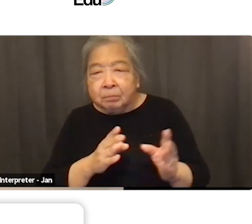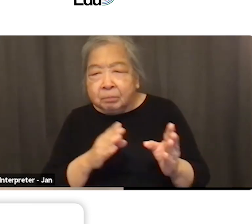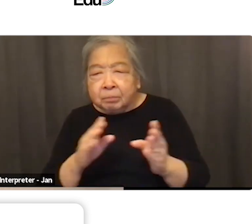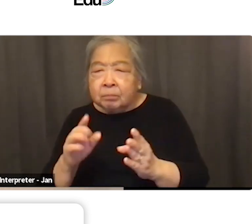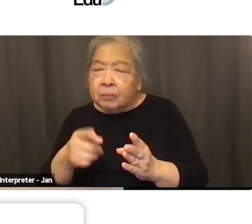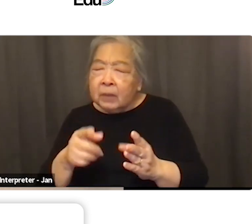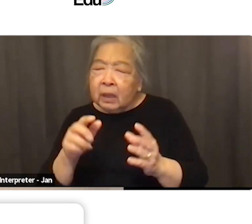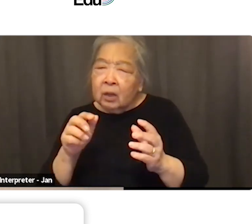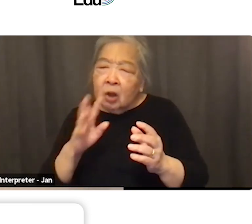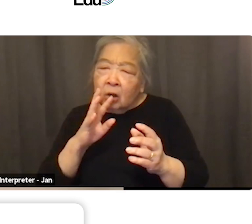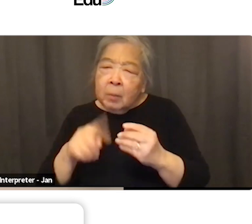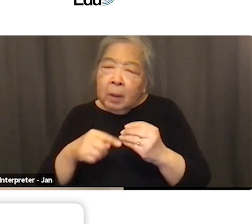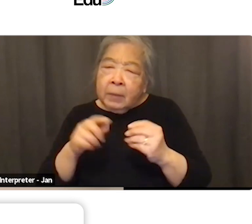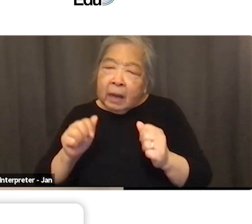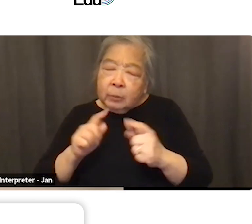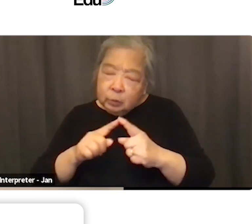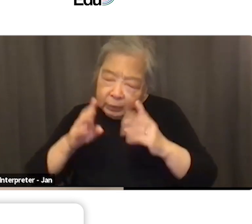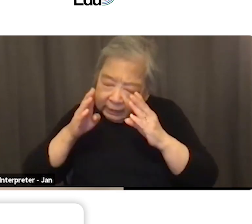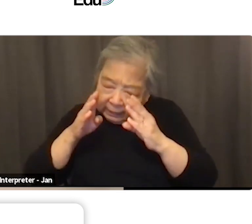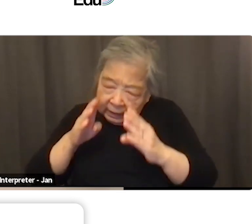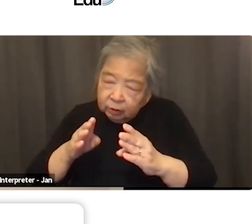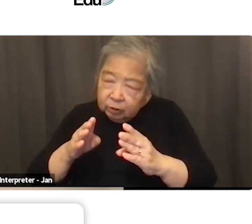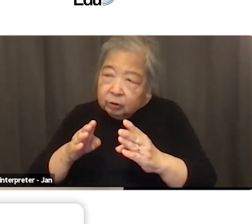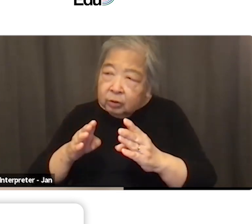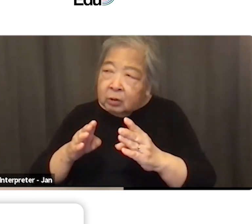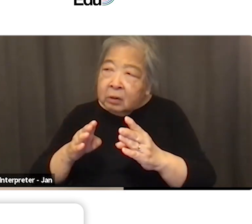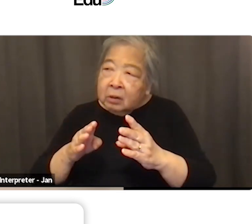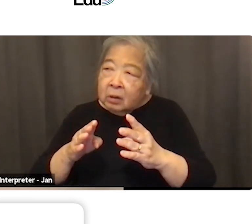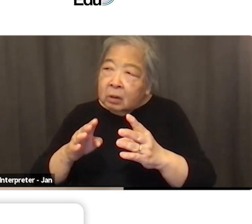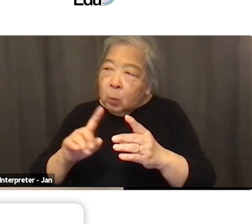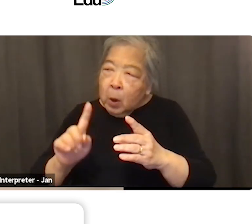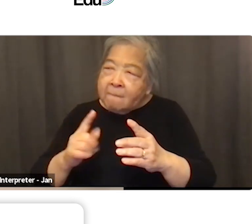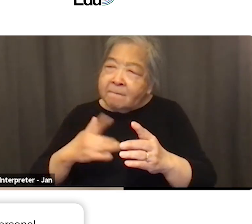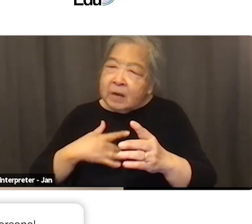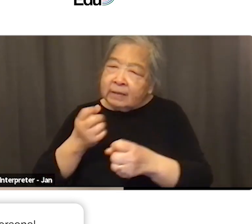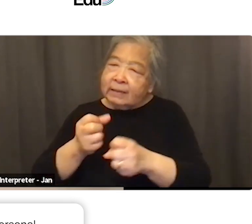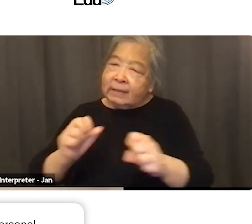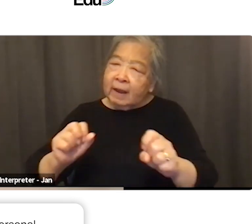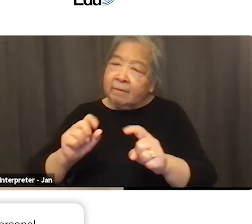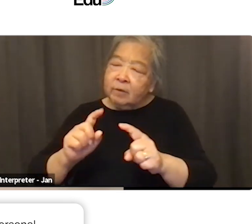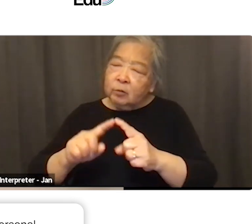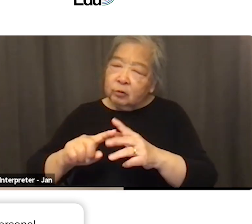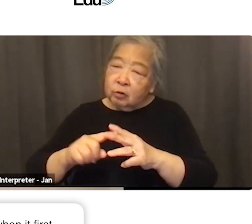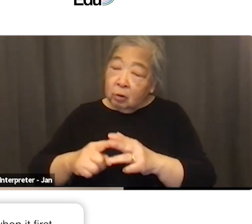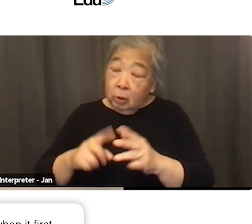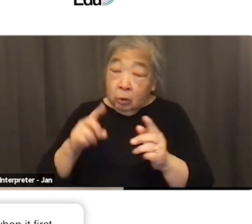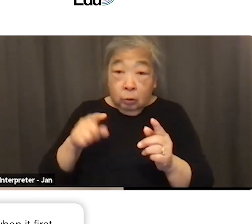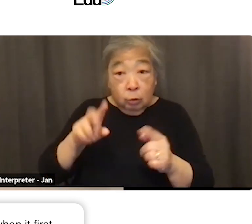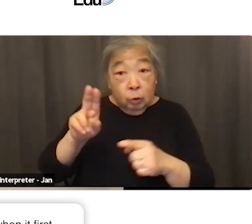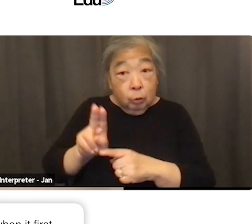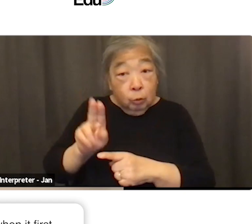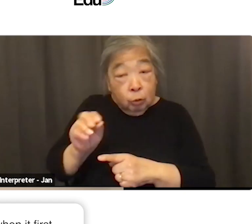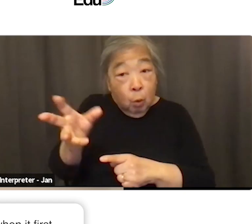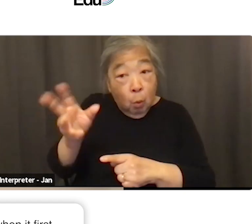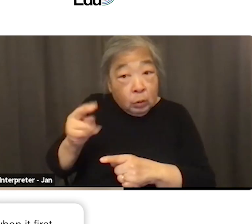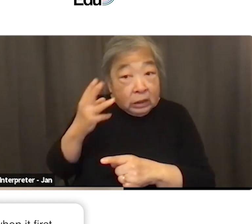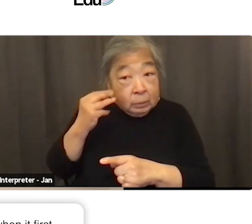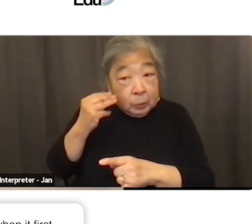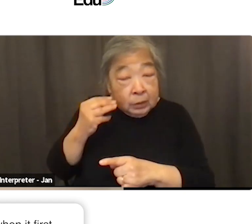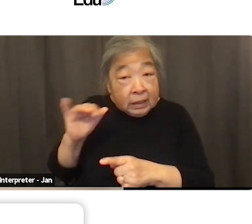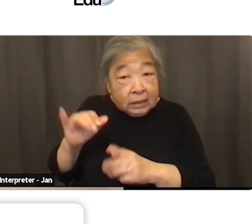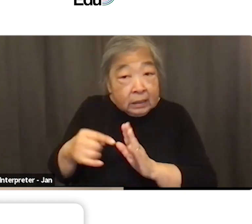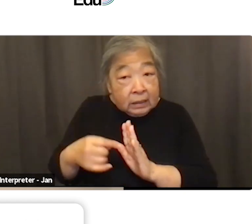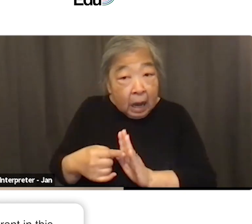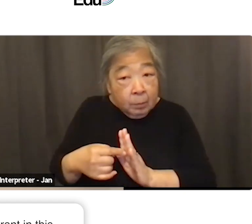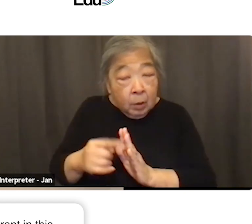center and focus on the things, places that felt safe to start with there. You used your personal experience as an example when COVID first